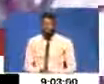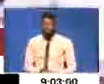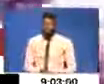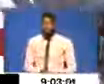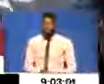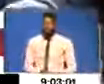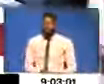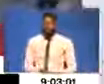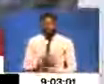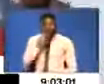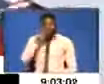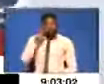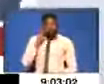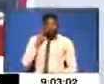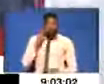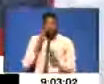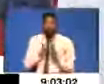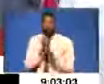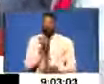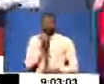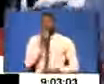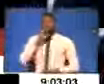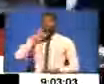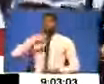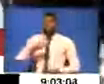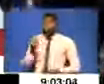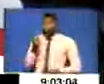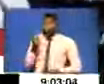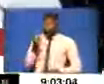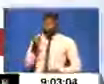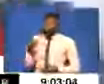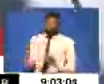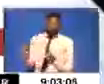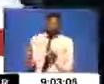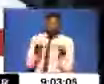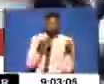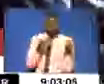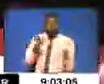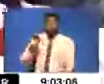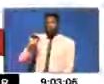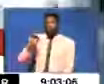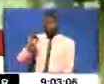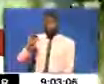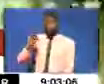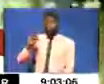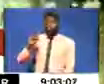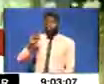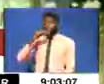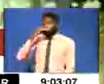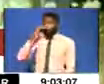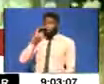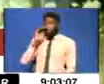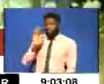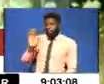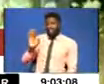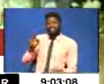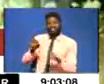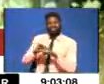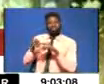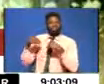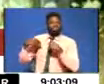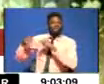Kalonzo Musyoka and Gideon Moi appear to have turned their backs on their One Kenya Alliance co-principal Musalia Mudavadi on his big day. Na hii earthquake